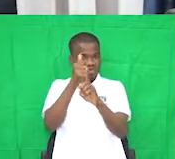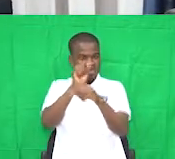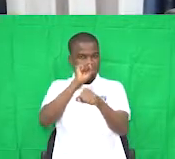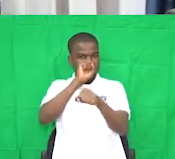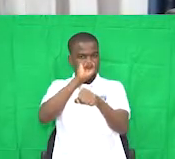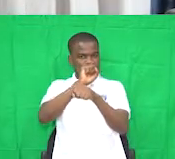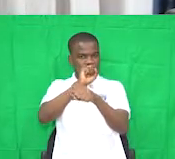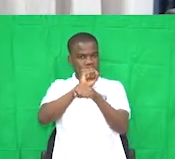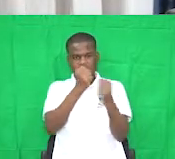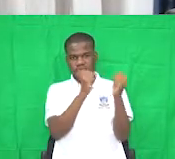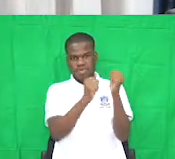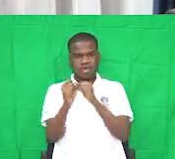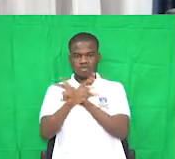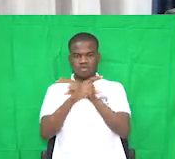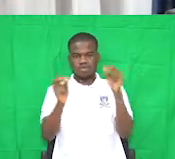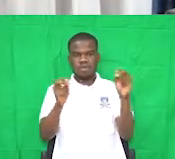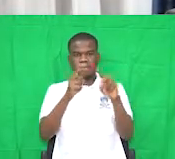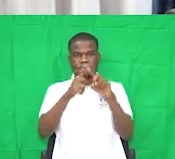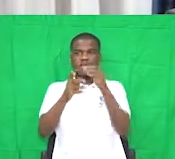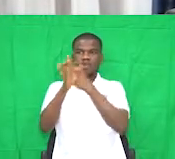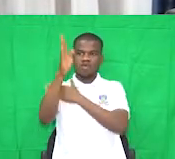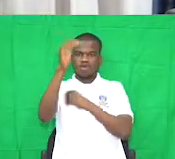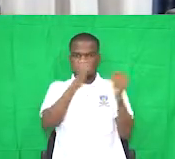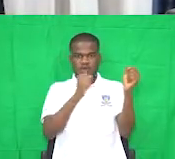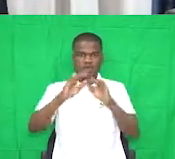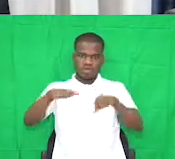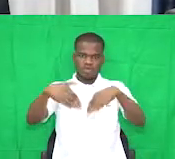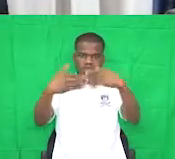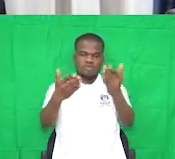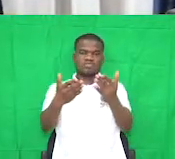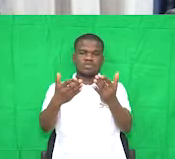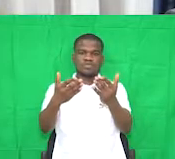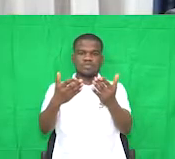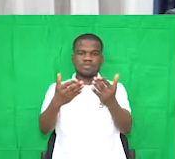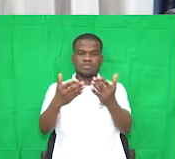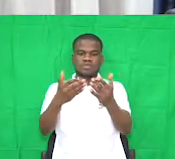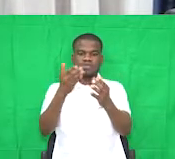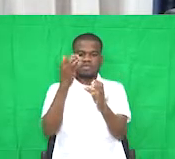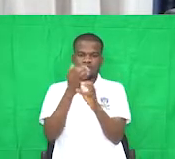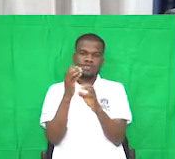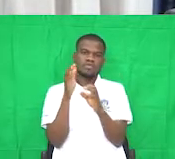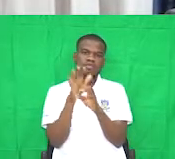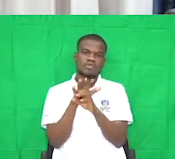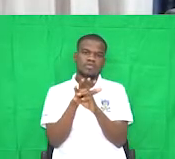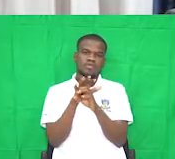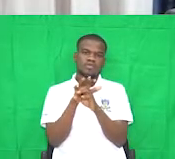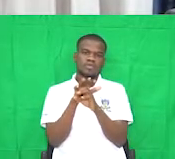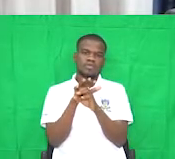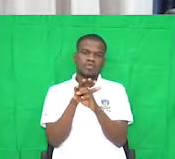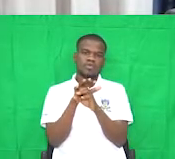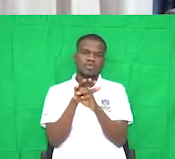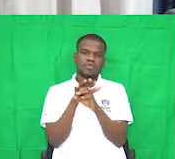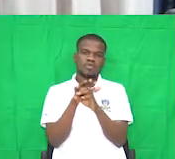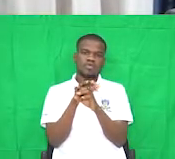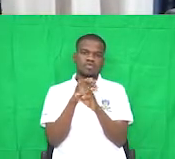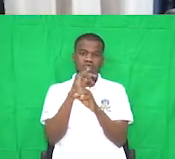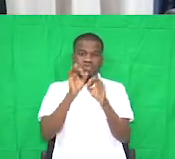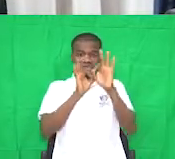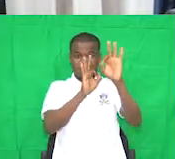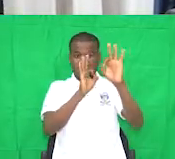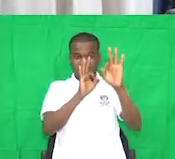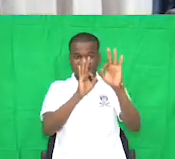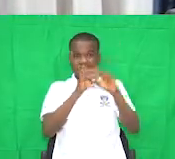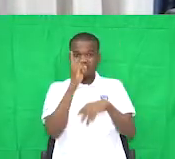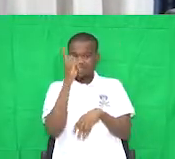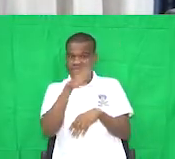strength, but in him who enables you to do all things. Be careful to preach nothing but